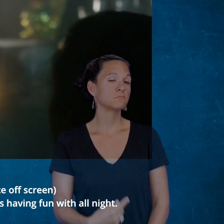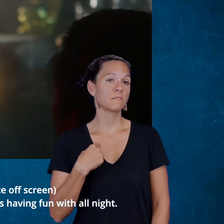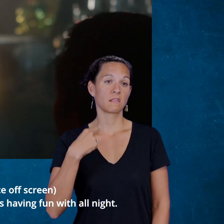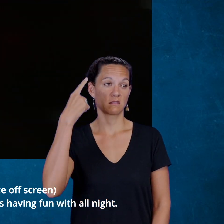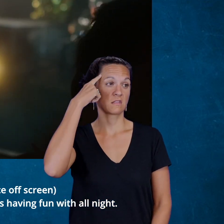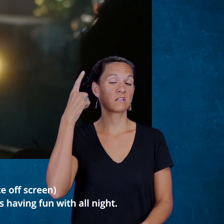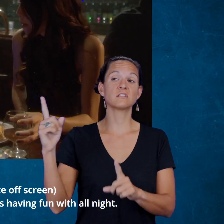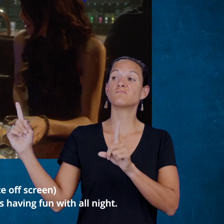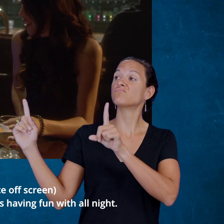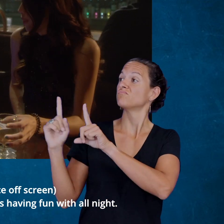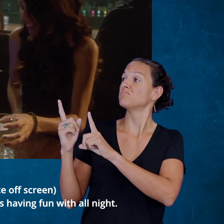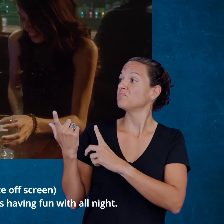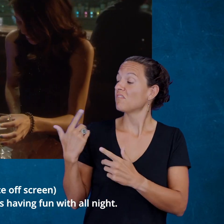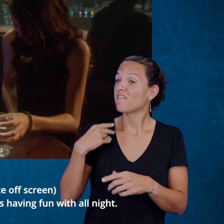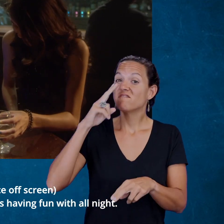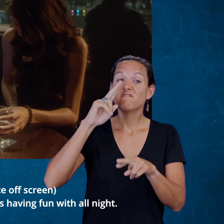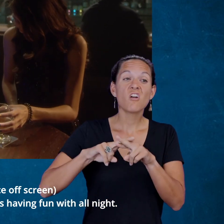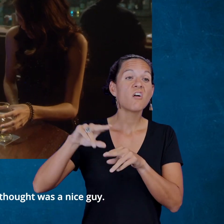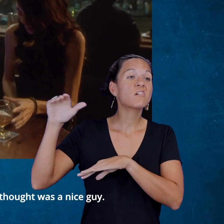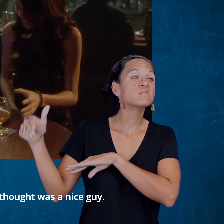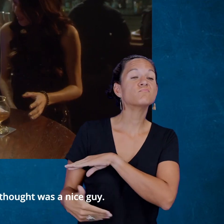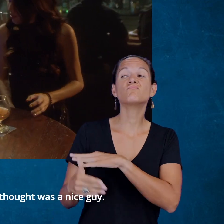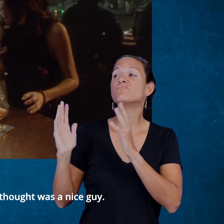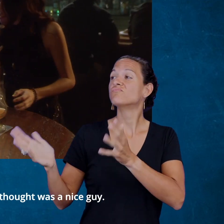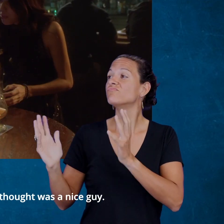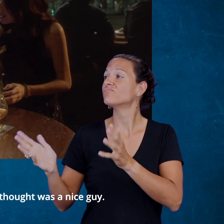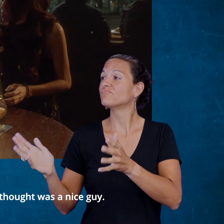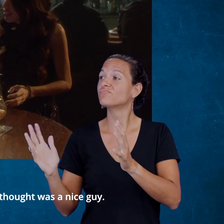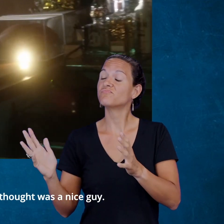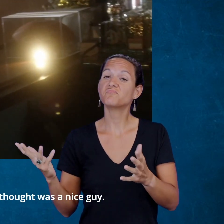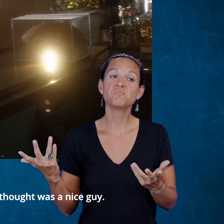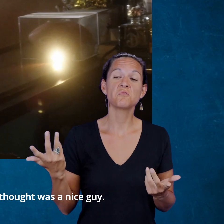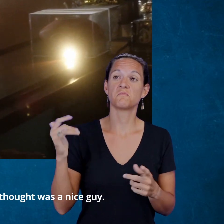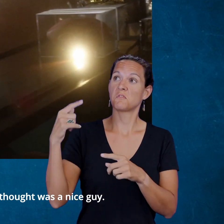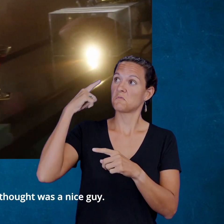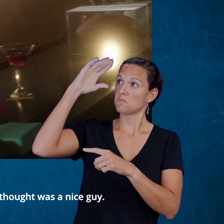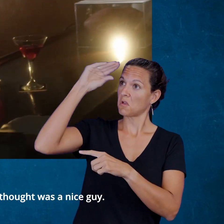This was someone she was having fun with all night. This was someone she thought was a nice guy.